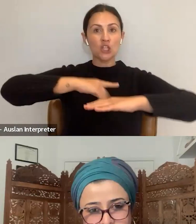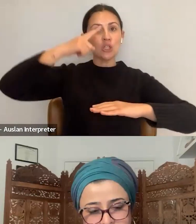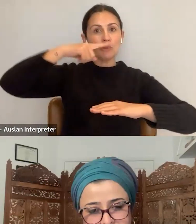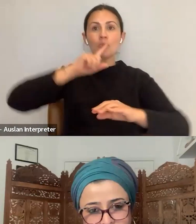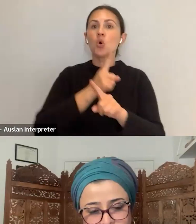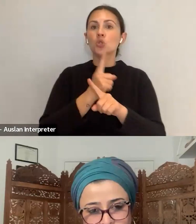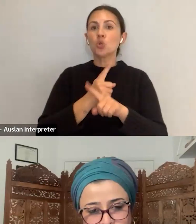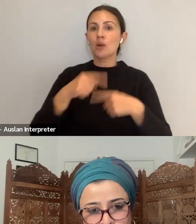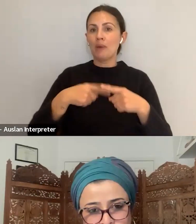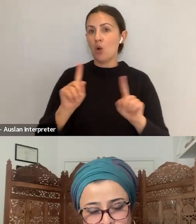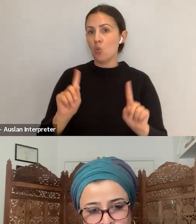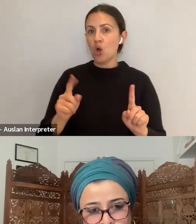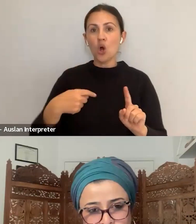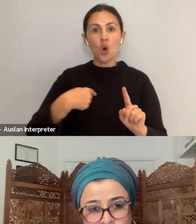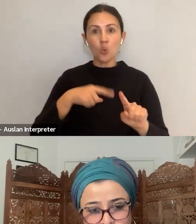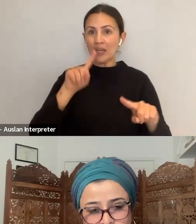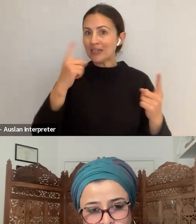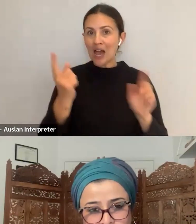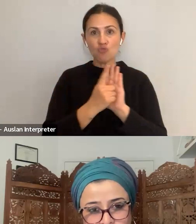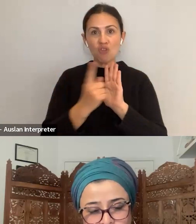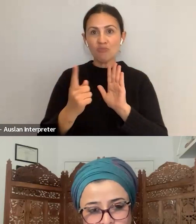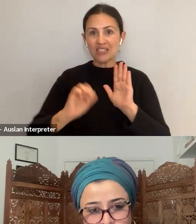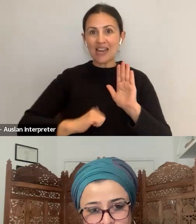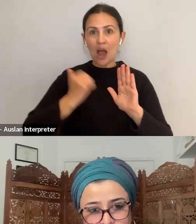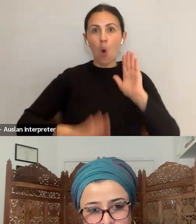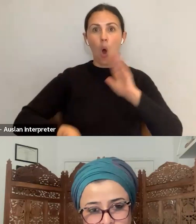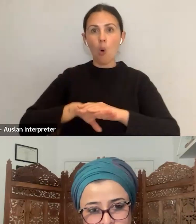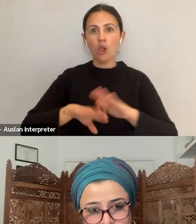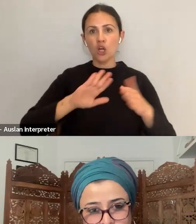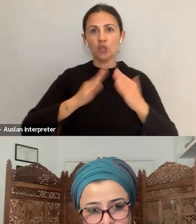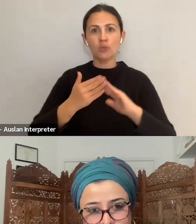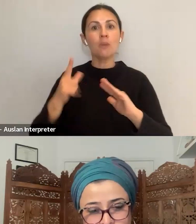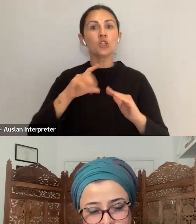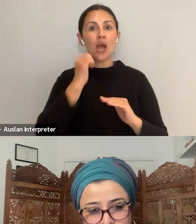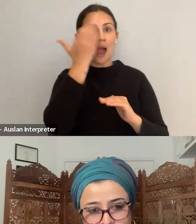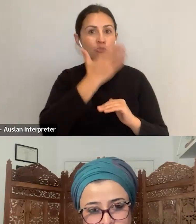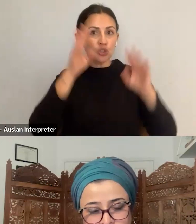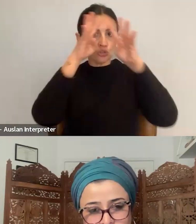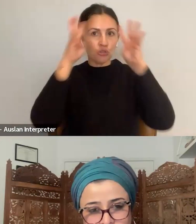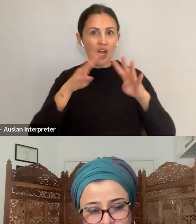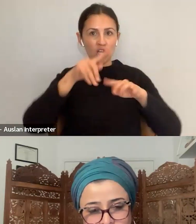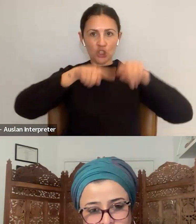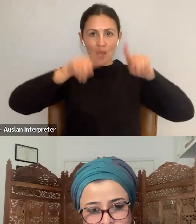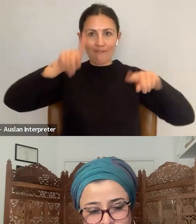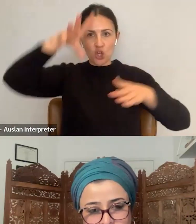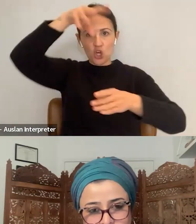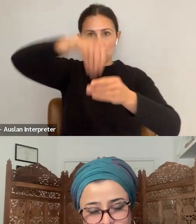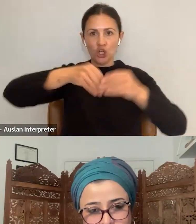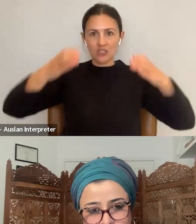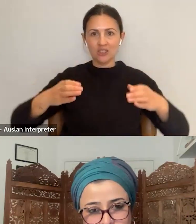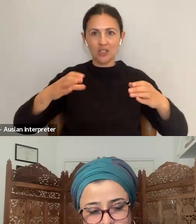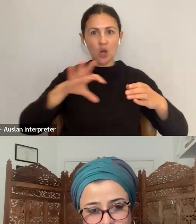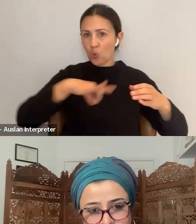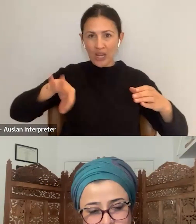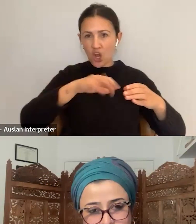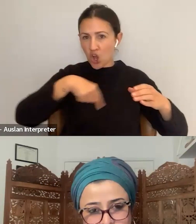as individuals, represent the diversity of our communities. It's impossible. You know, so if you have a First Nations person on your board and you